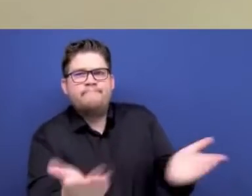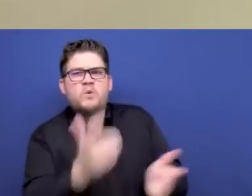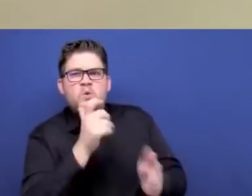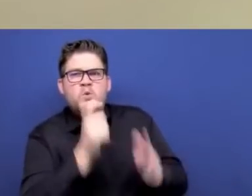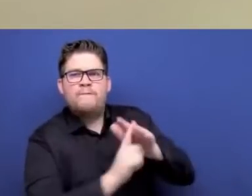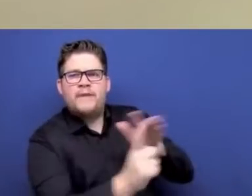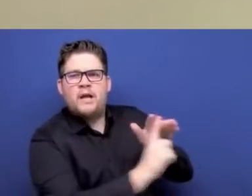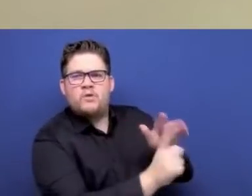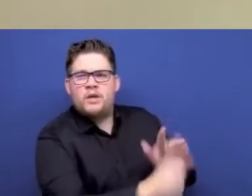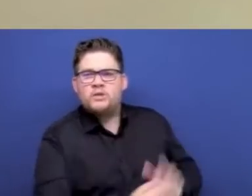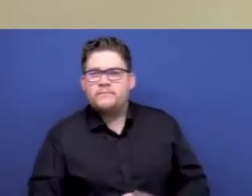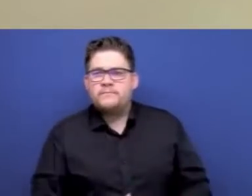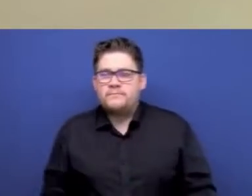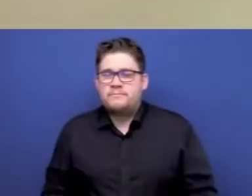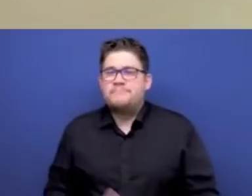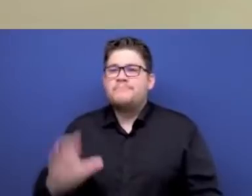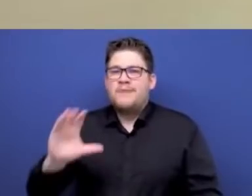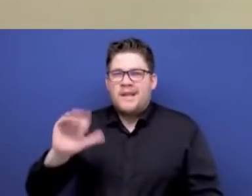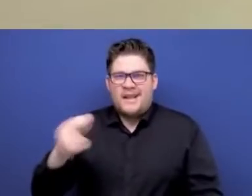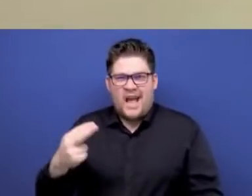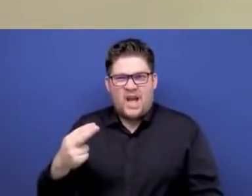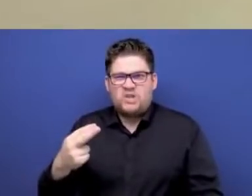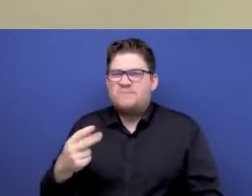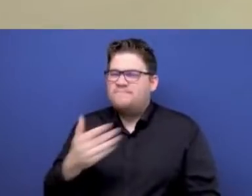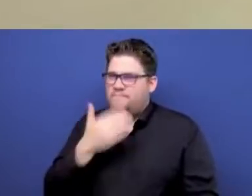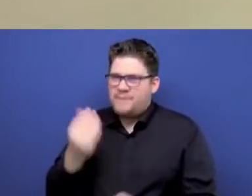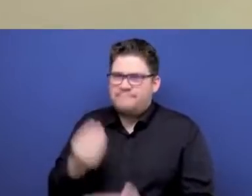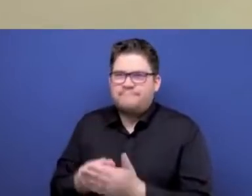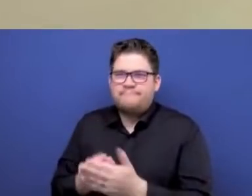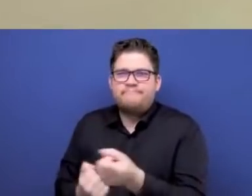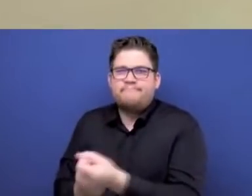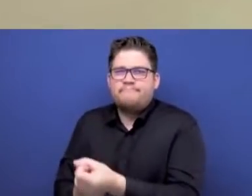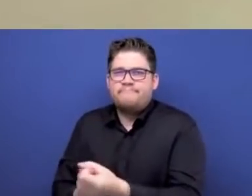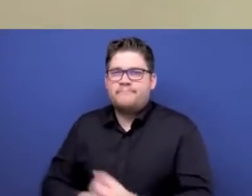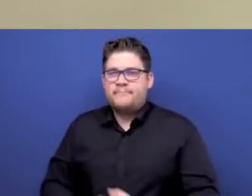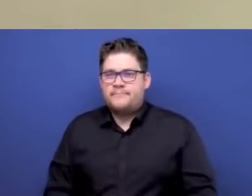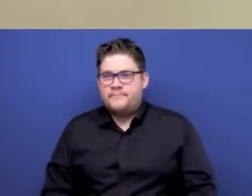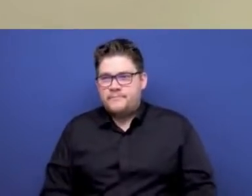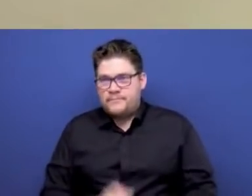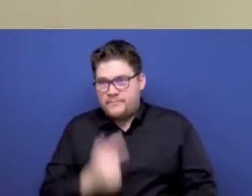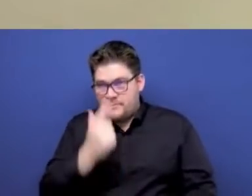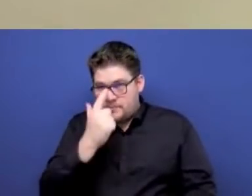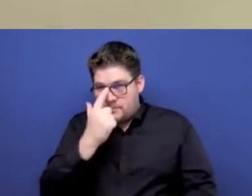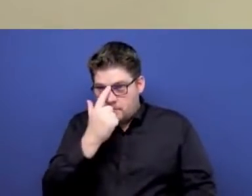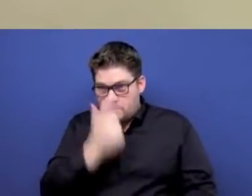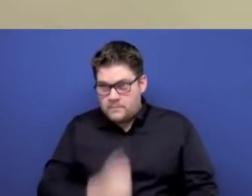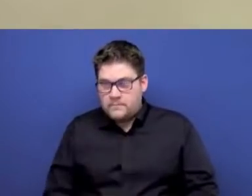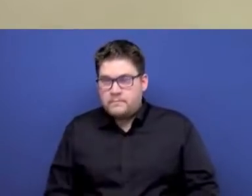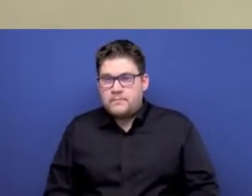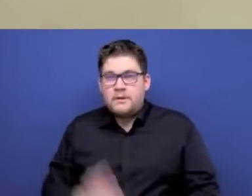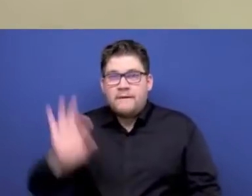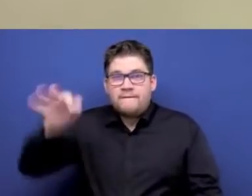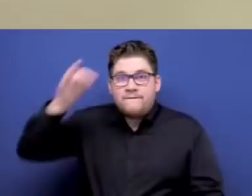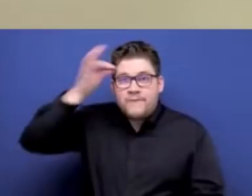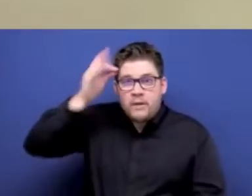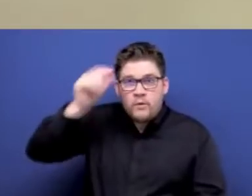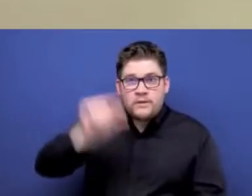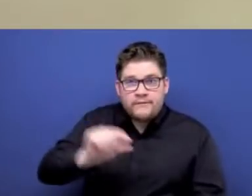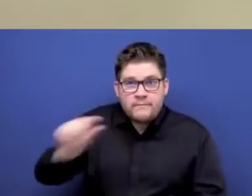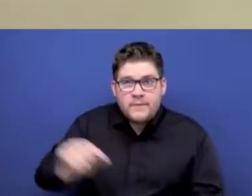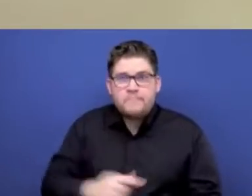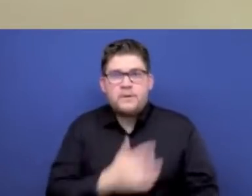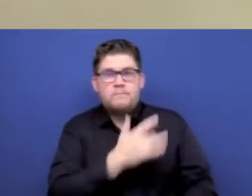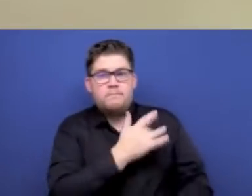by wildfires. The governments of BC and Canada are matching donations to the Canadian Red Cross. The value of that donation can be tripled